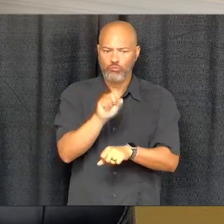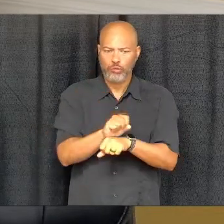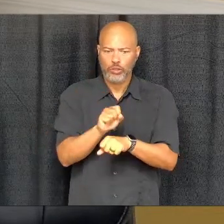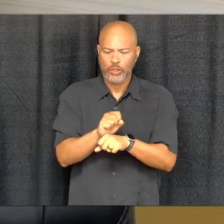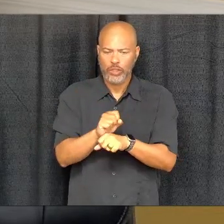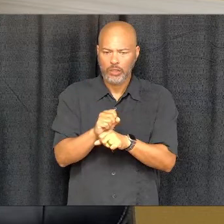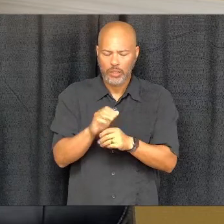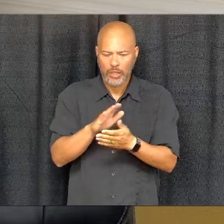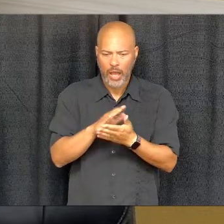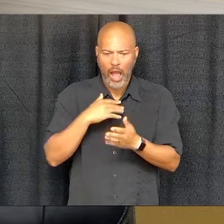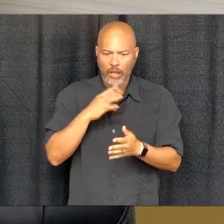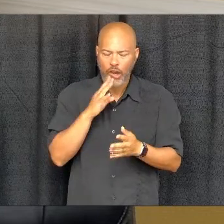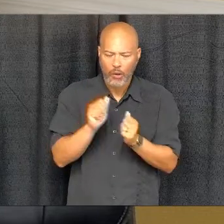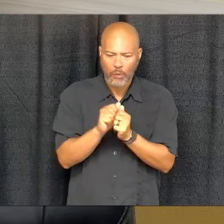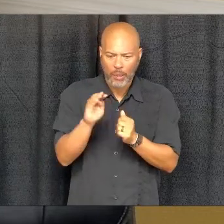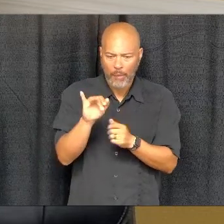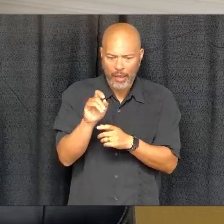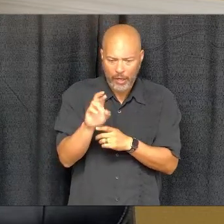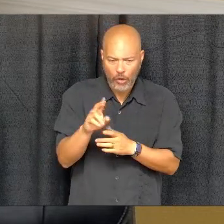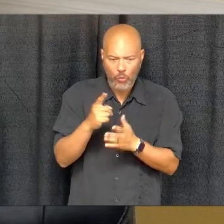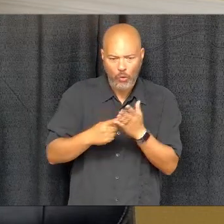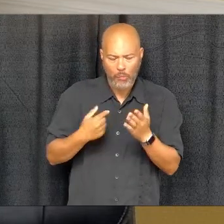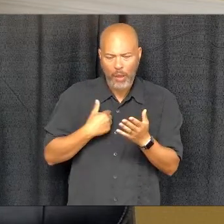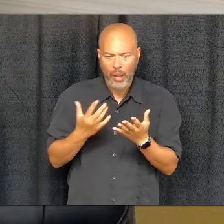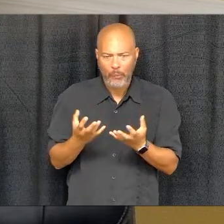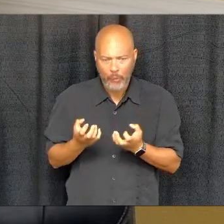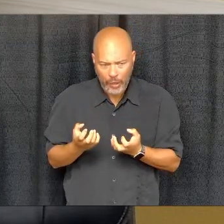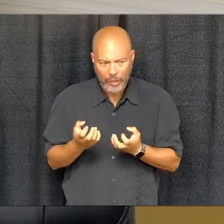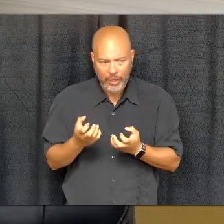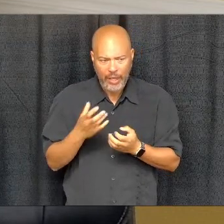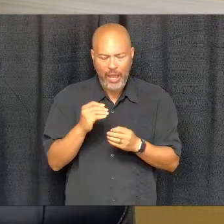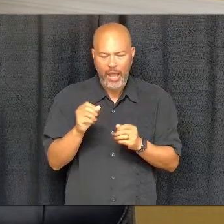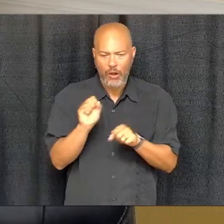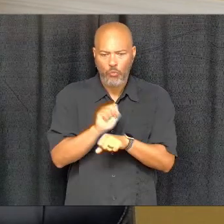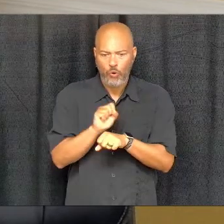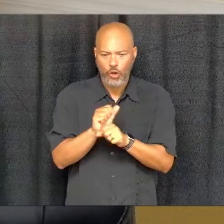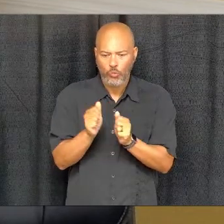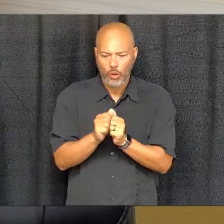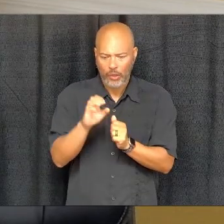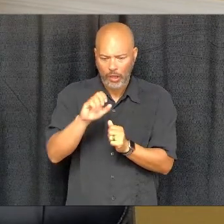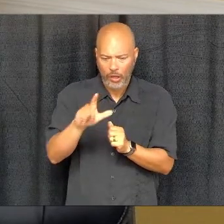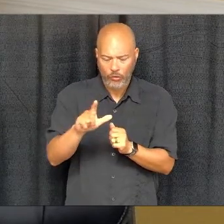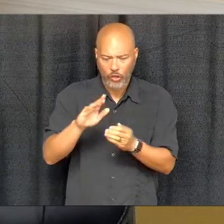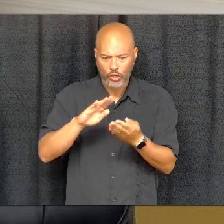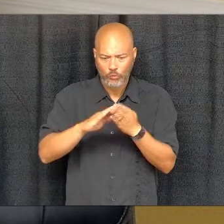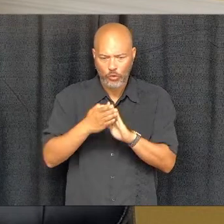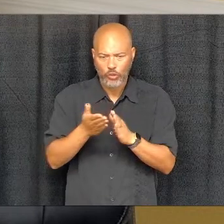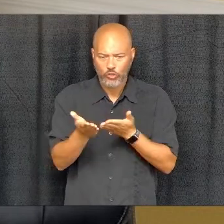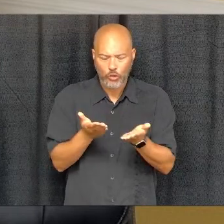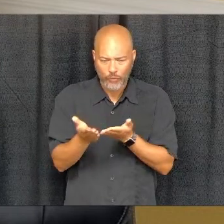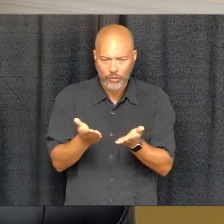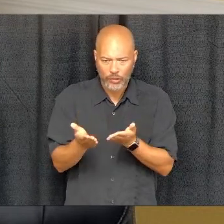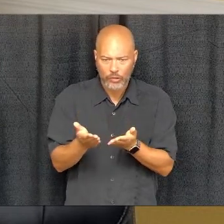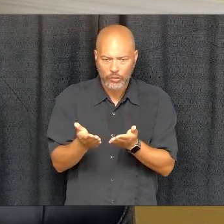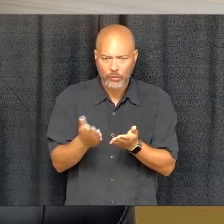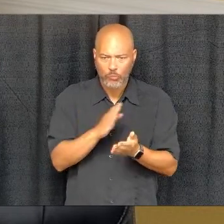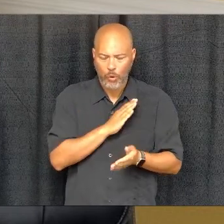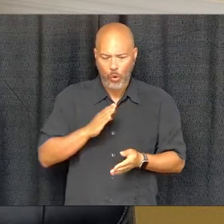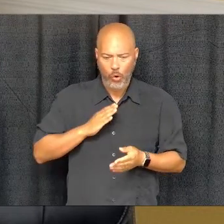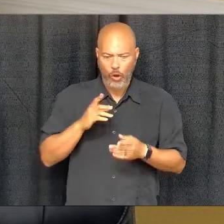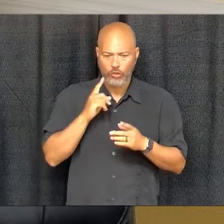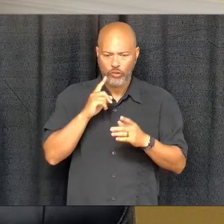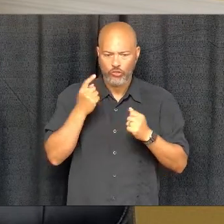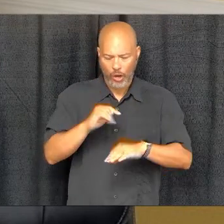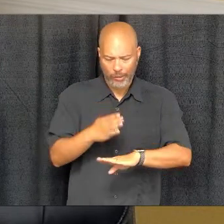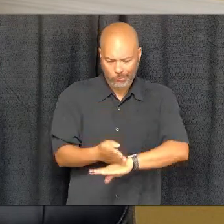I spoke with Mayor Pitts about my desires and worked with the Clarksville Neighborhood Community Services in ways to restore